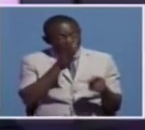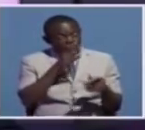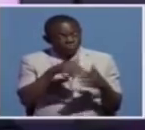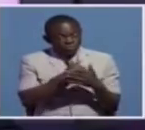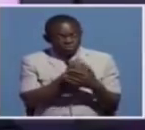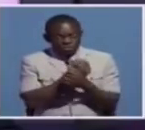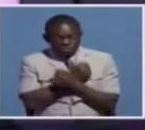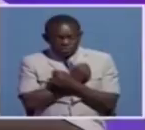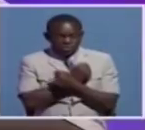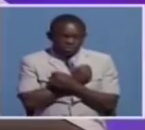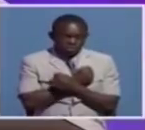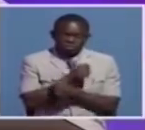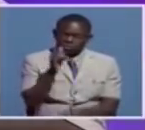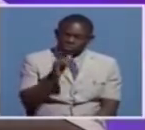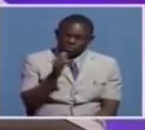thin.